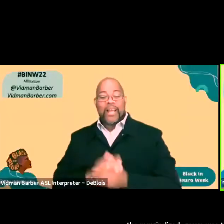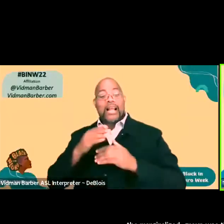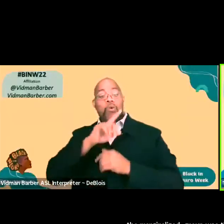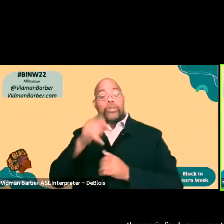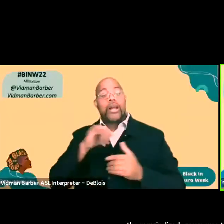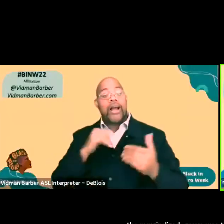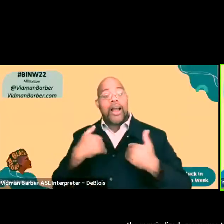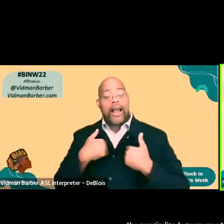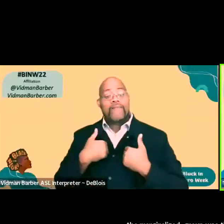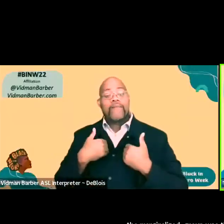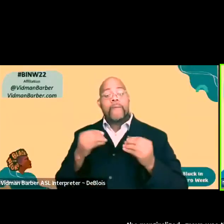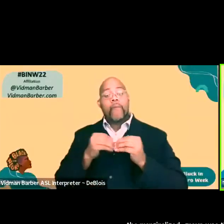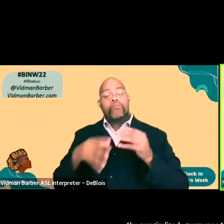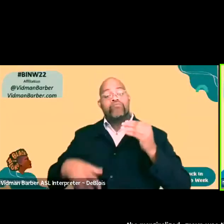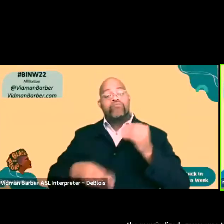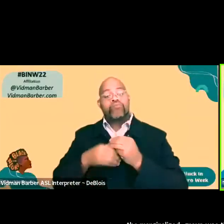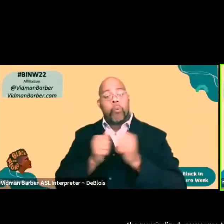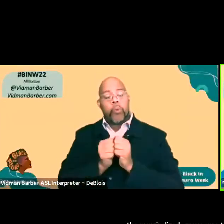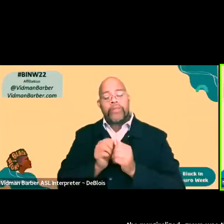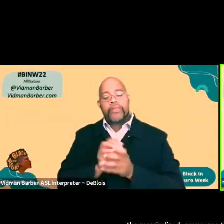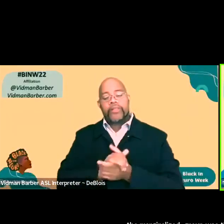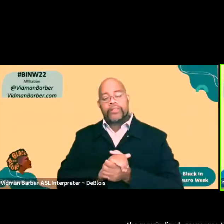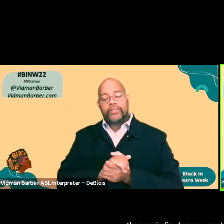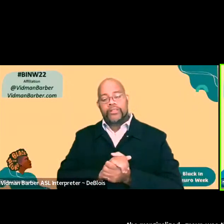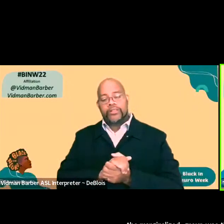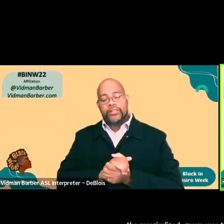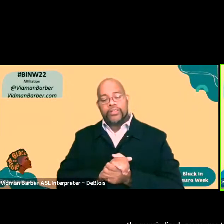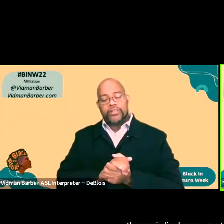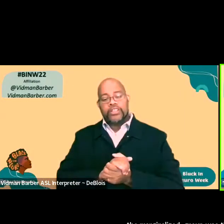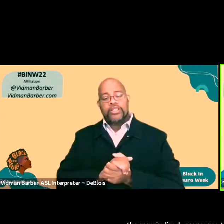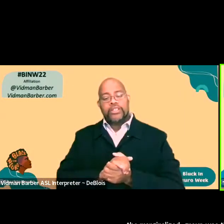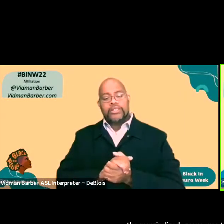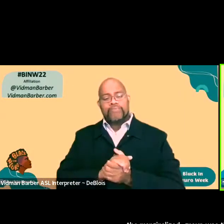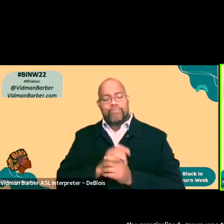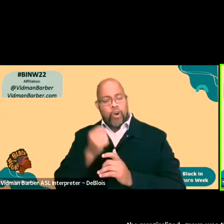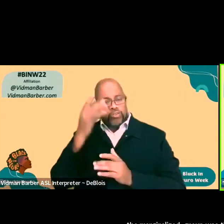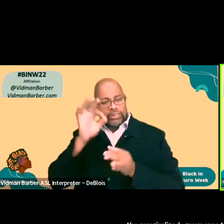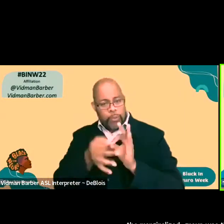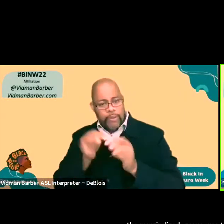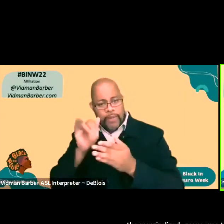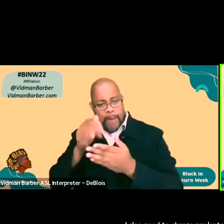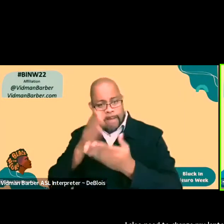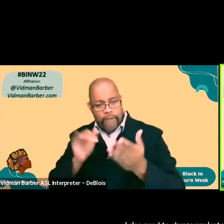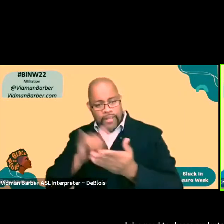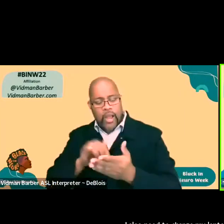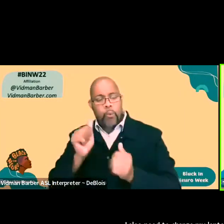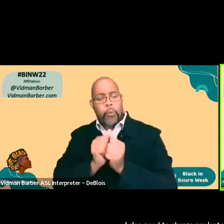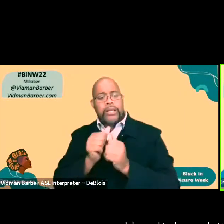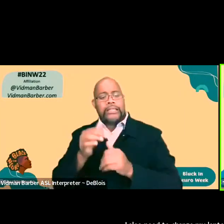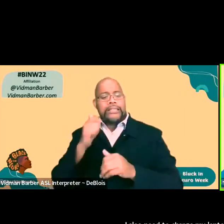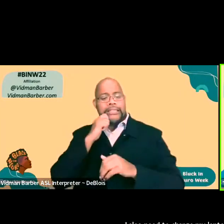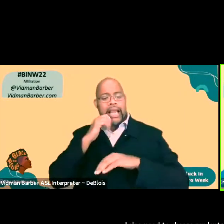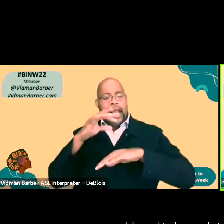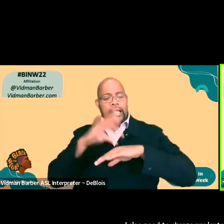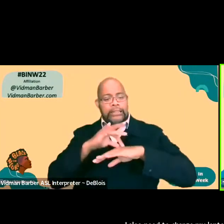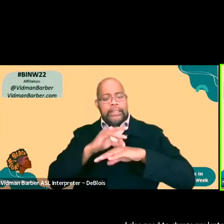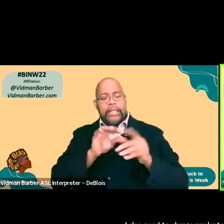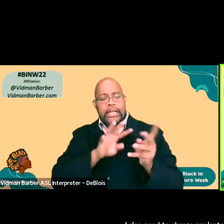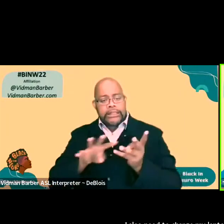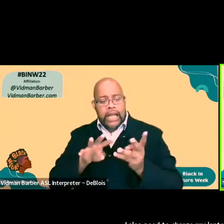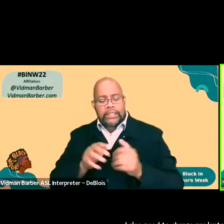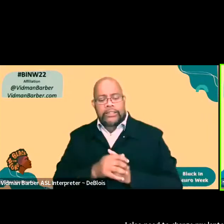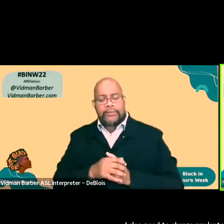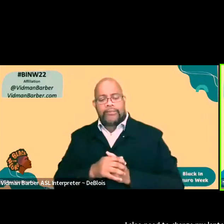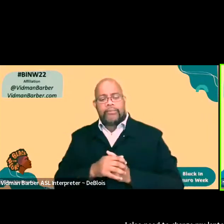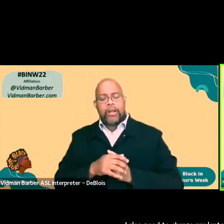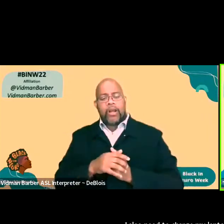question I had more to do with the interpretation part of these things. So with the skin conductance itself,